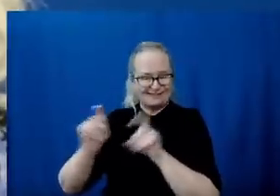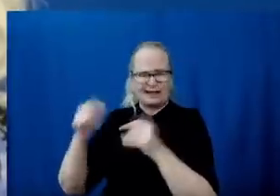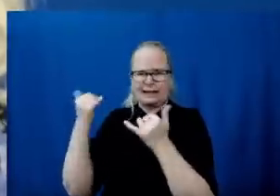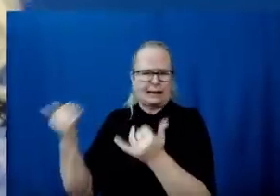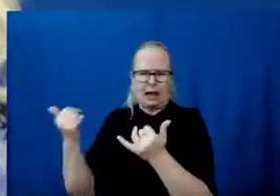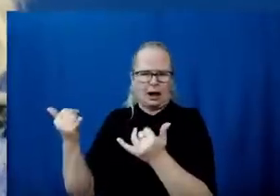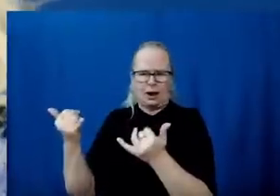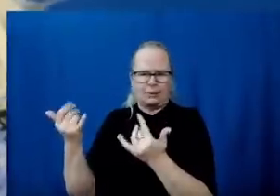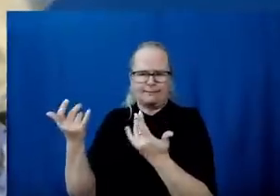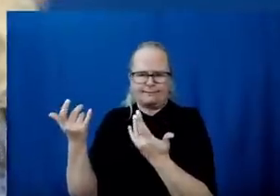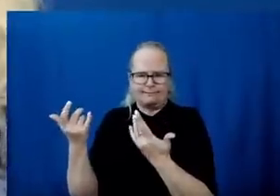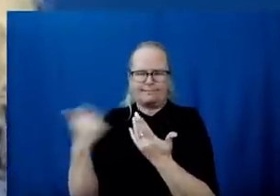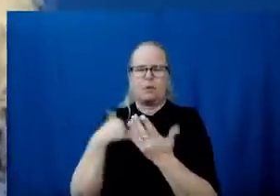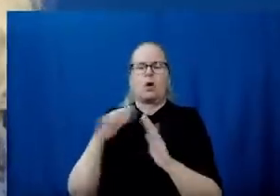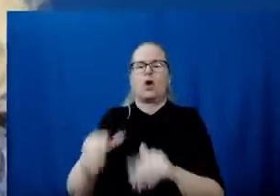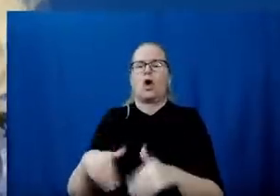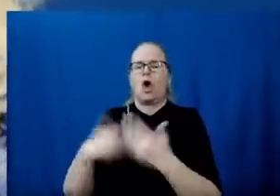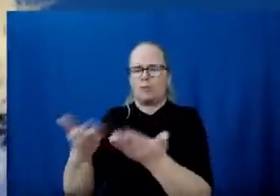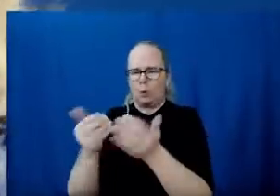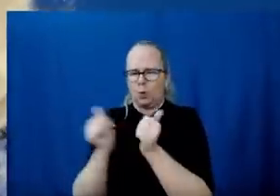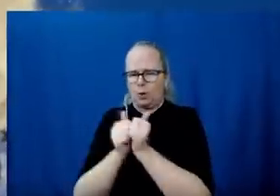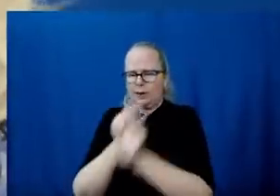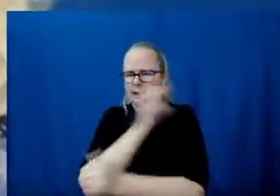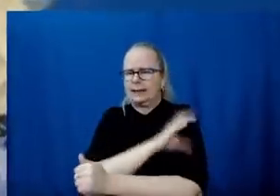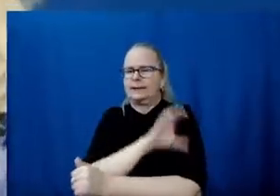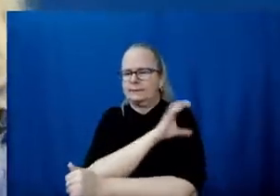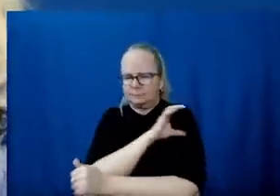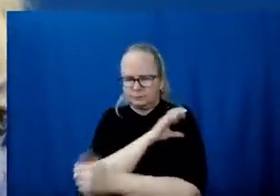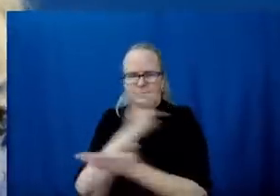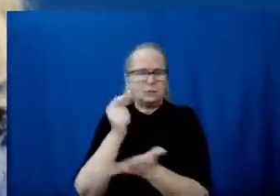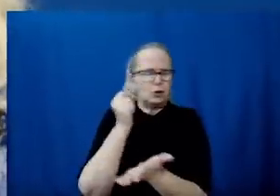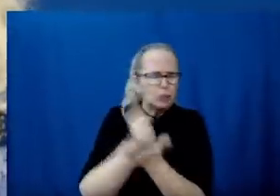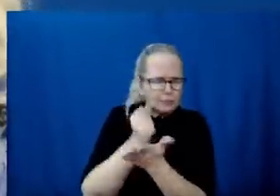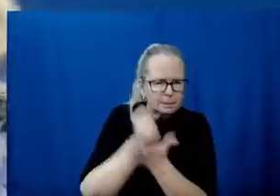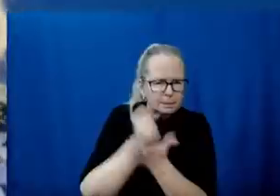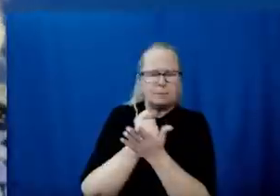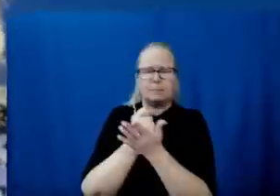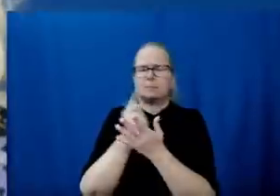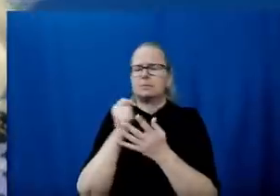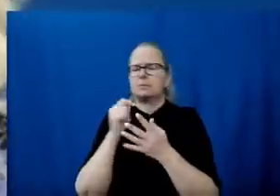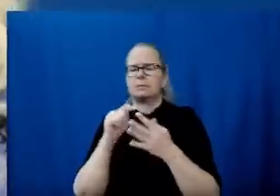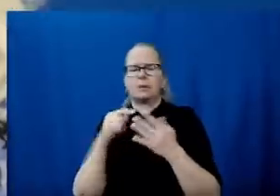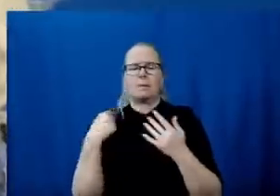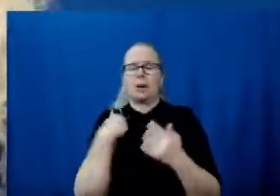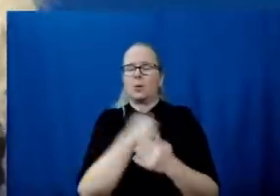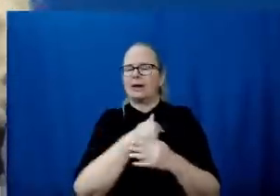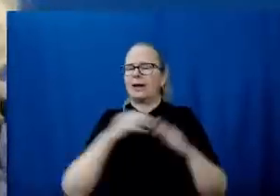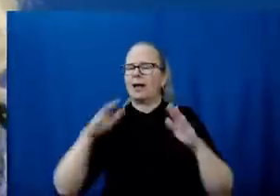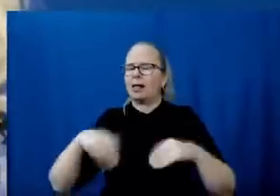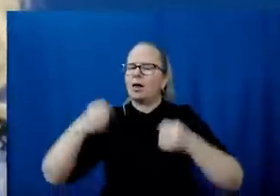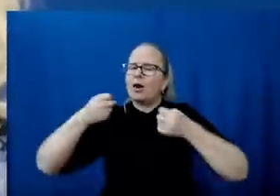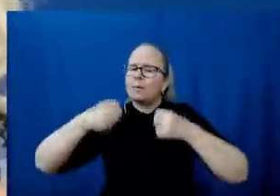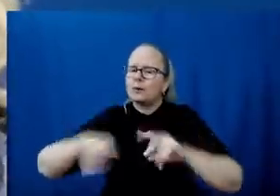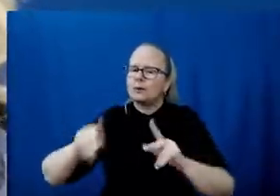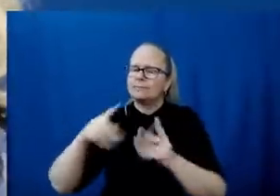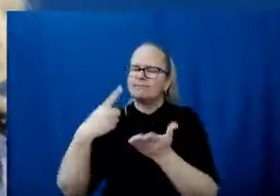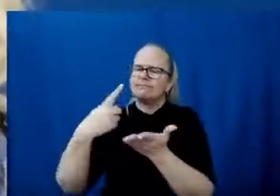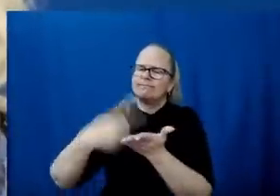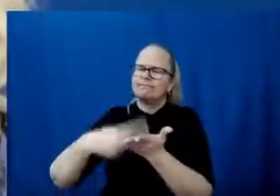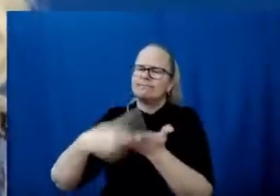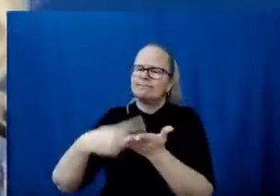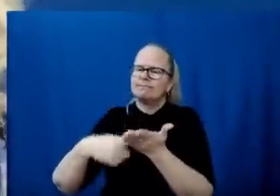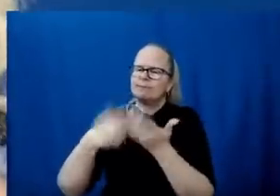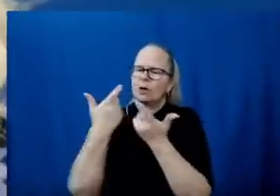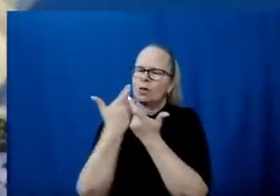the province and now offered to help assist in clinical treatment planning for some Albertans. But we've not had the opportunity to explore the larger